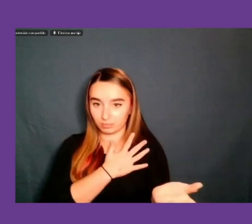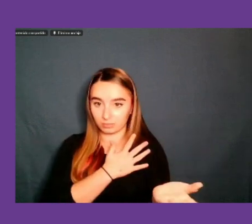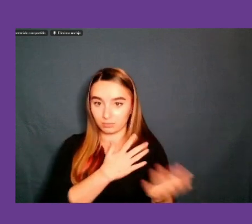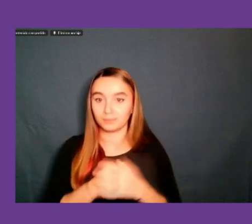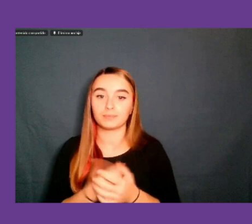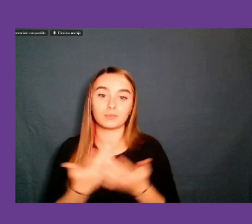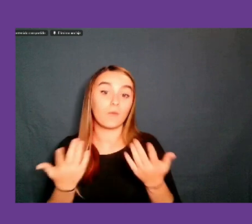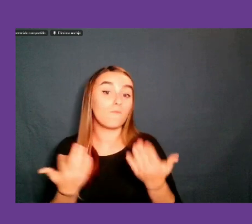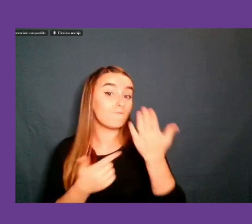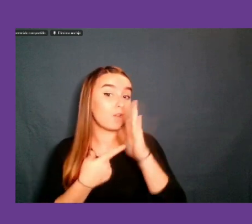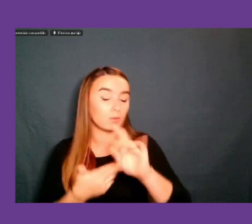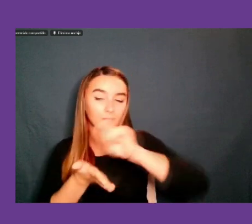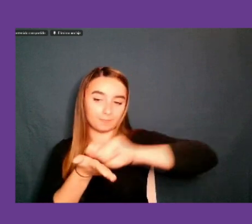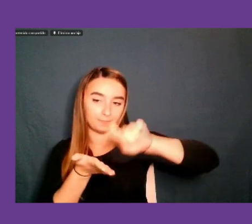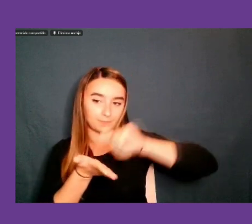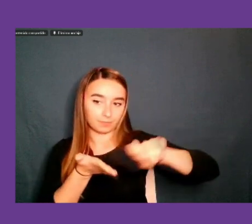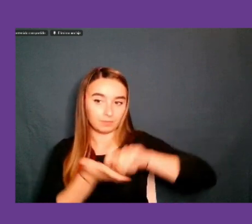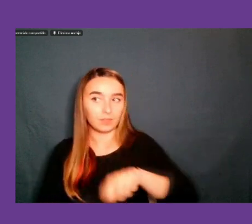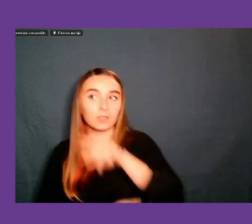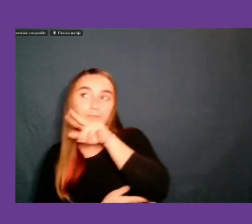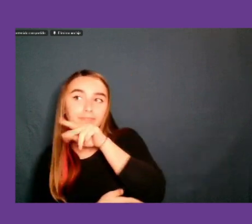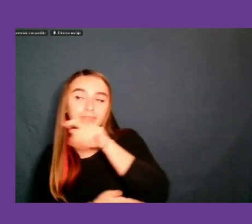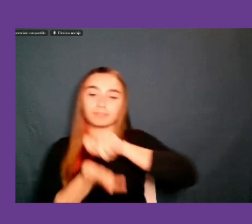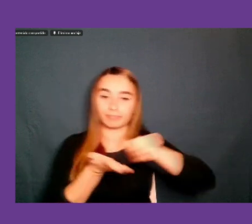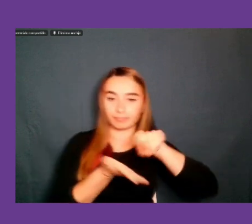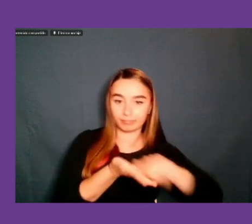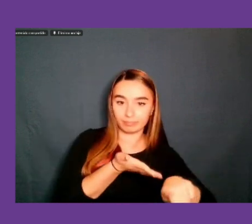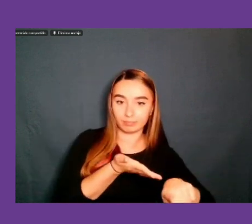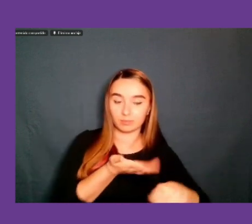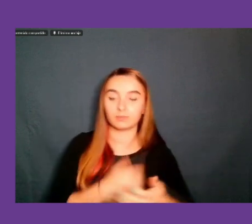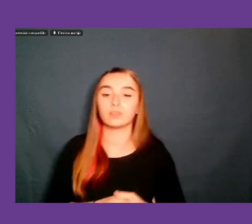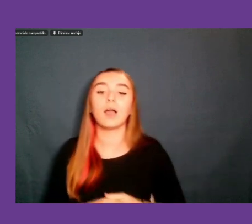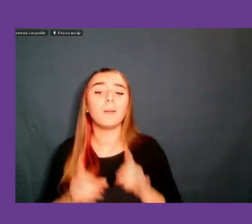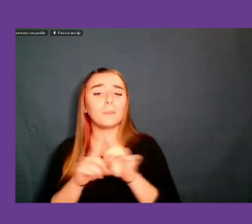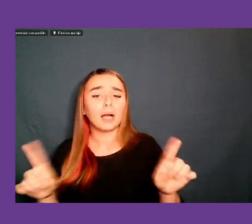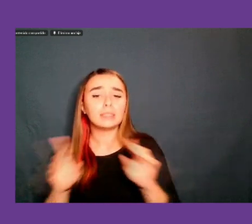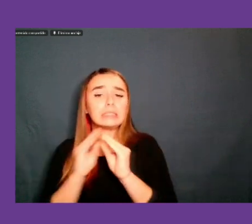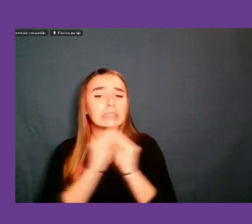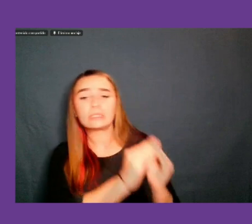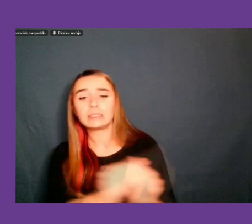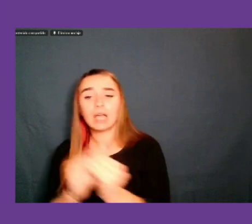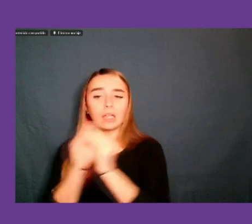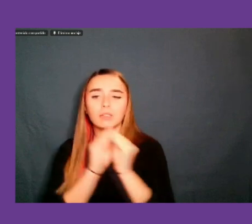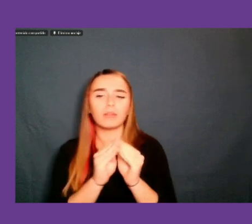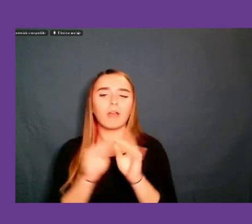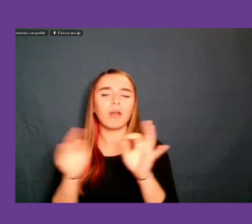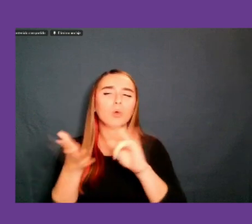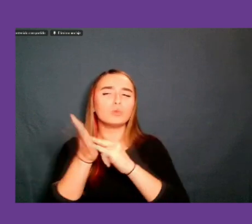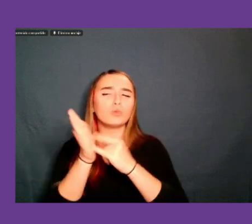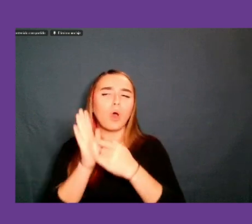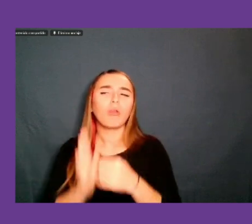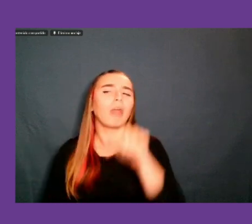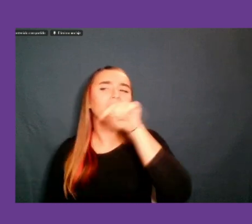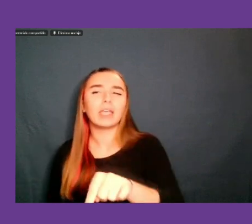information. We cannot, in standardization, we don't specify the specific solution. We